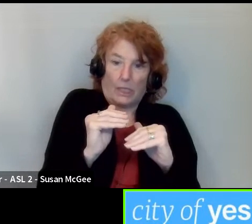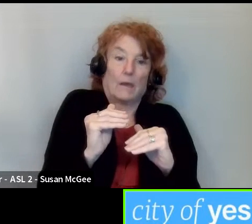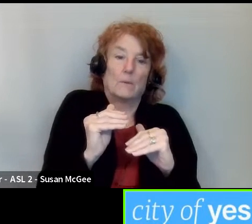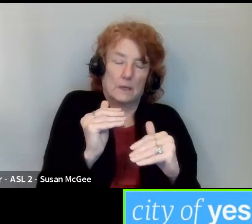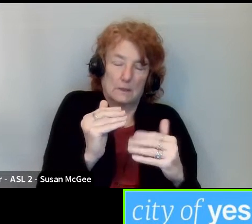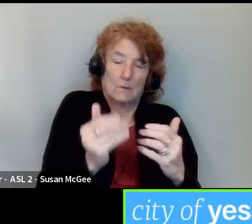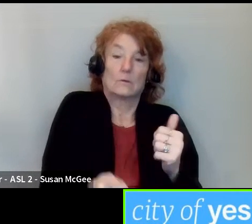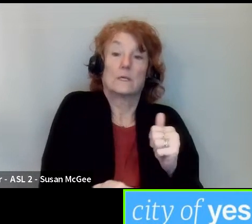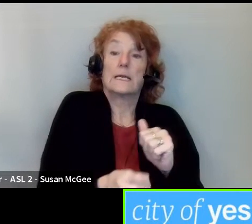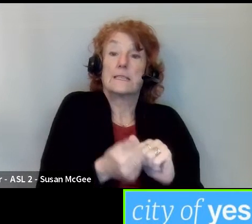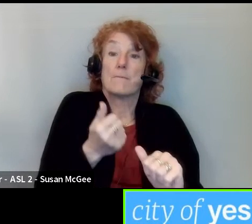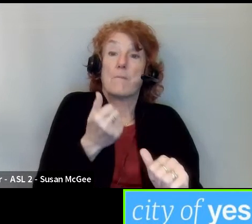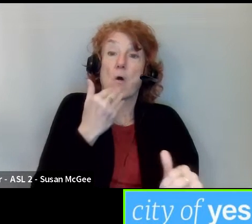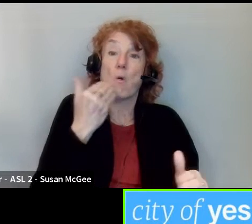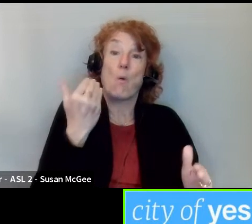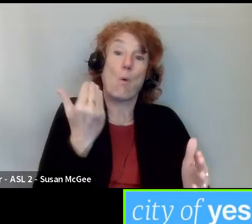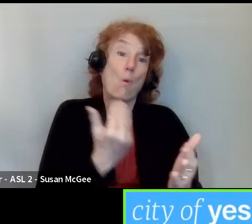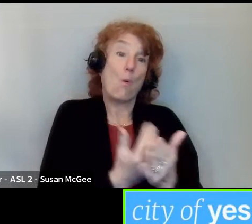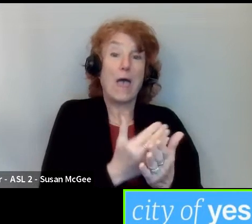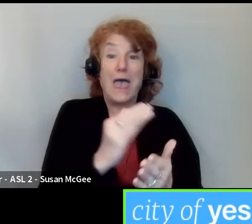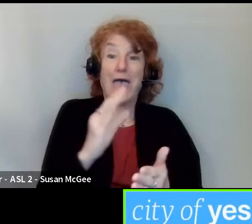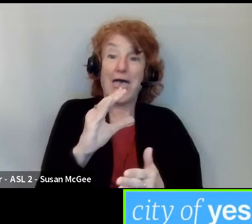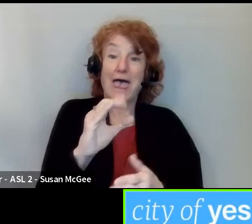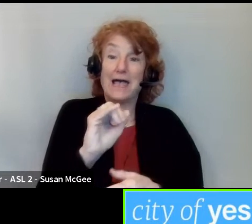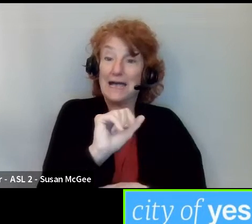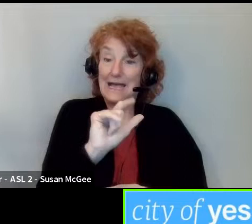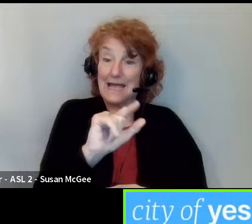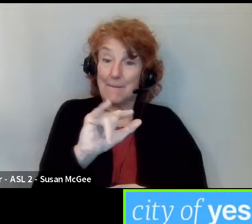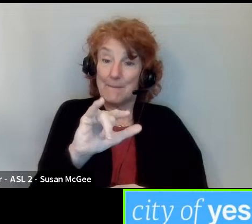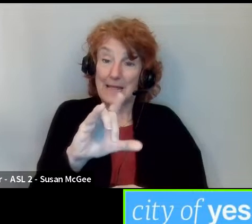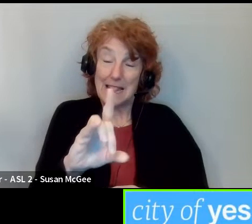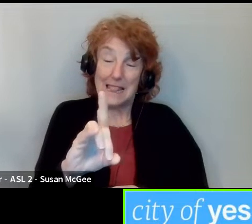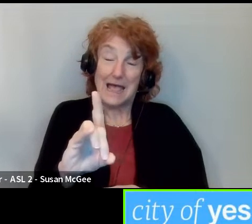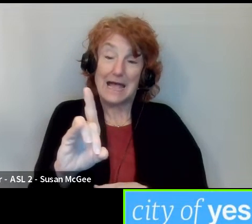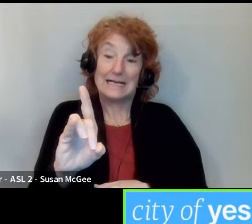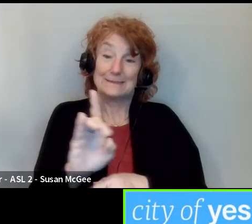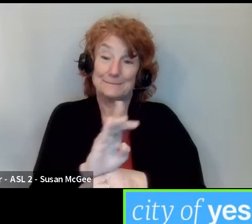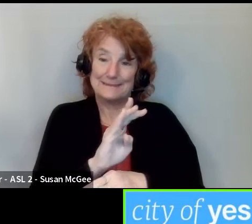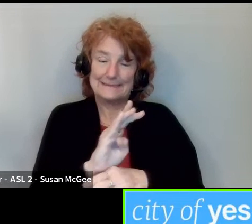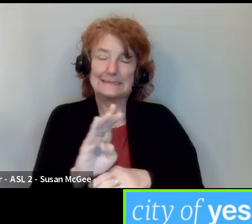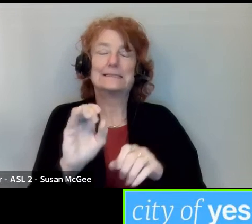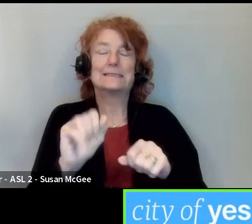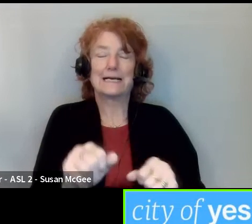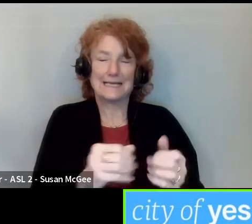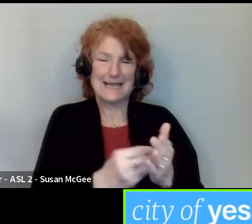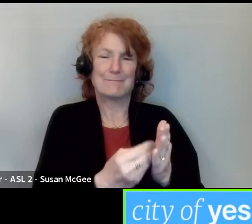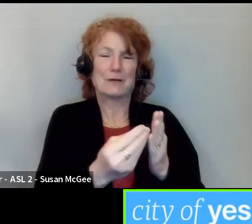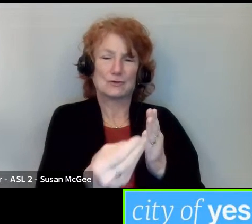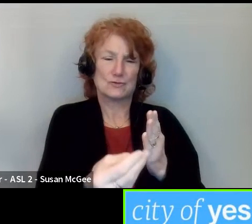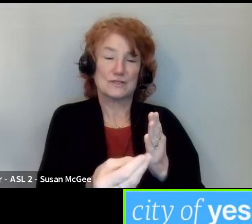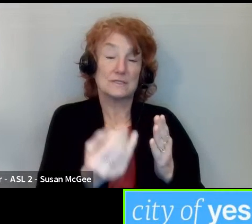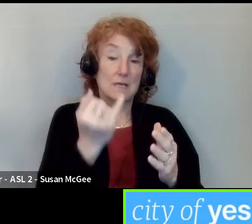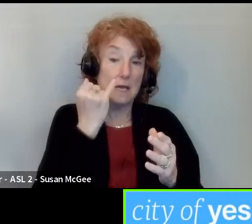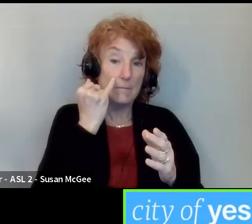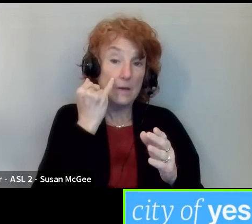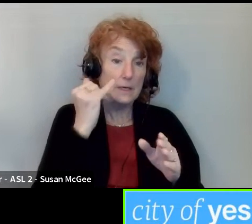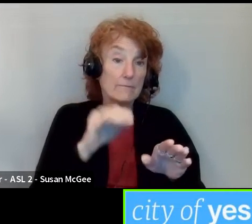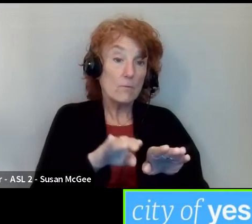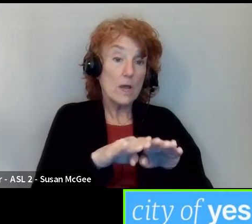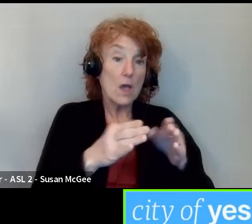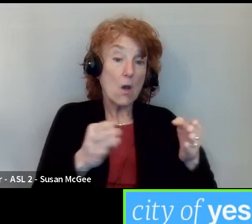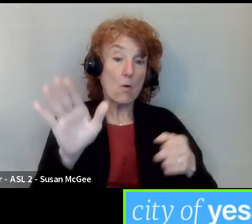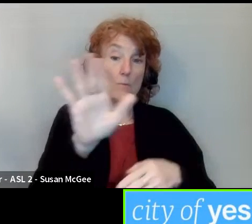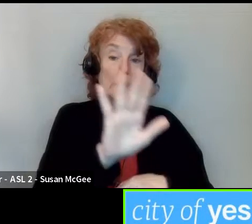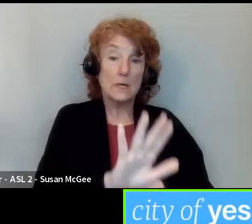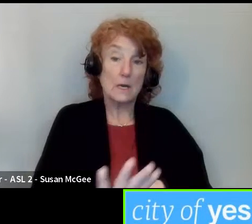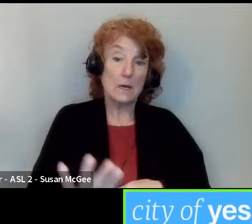purchase land and develop housing. But by opening up new opportunities across the entire city, there'll be affordable opportunities for